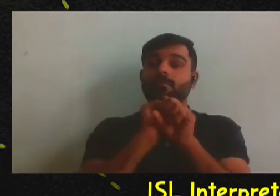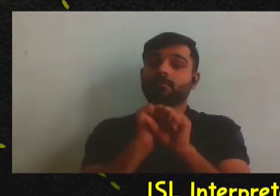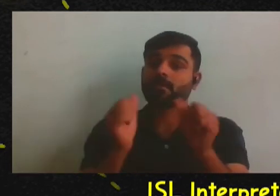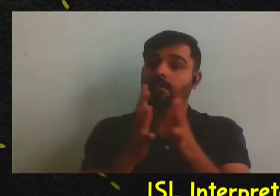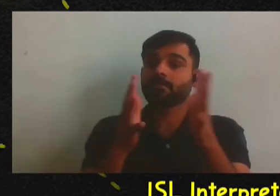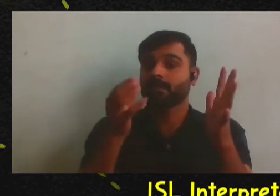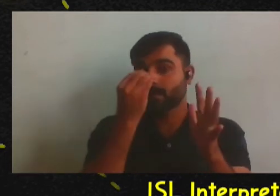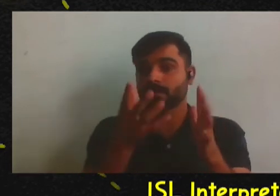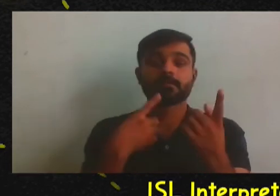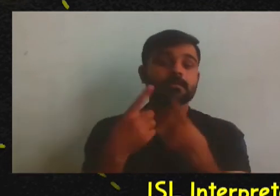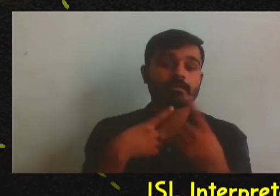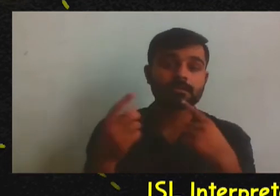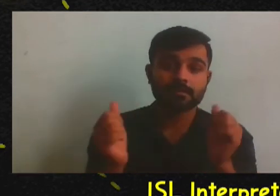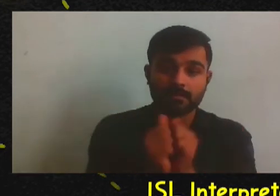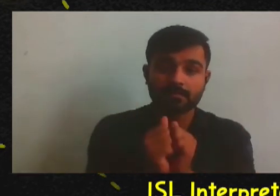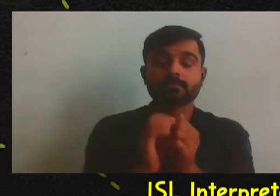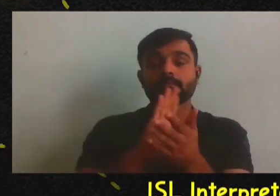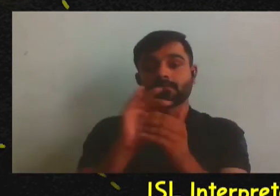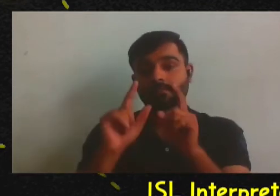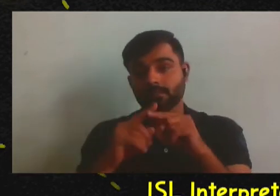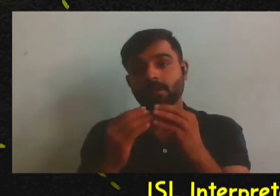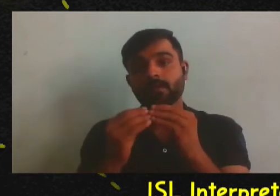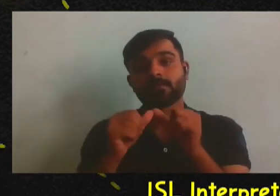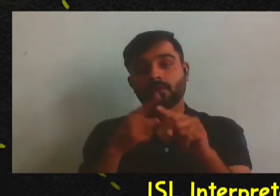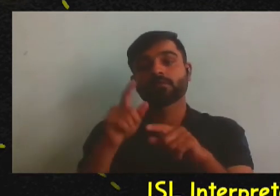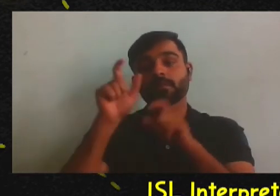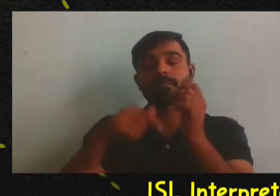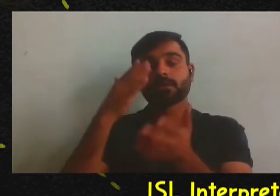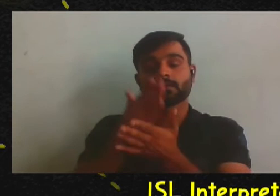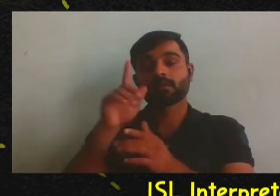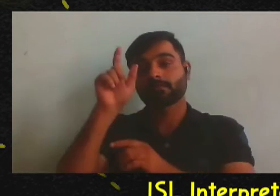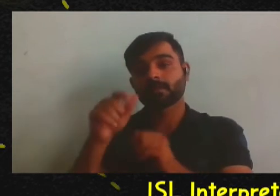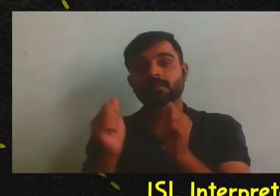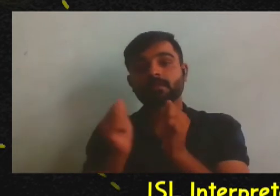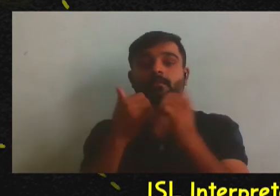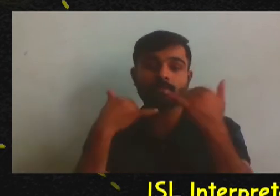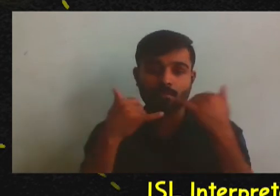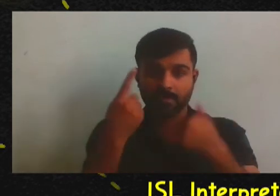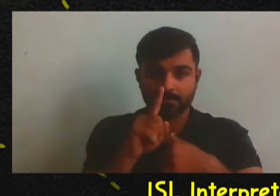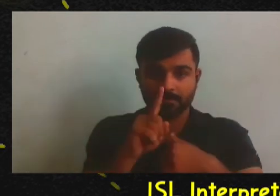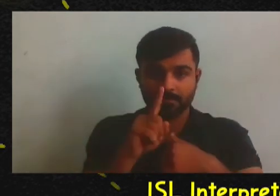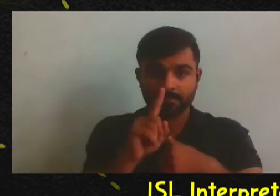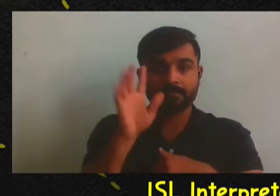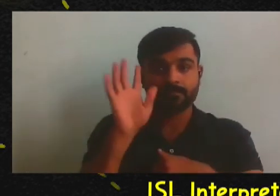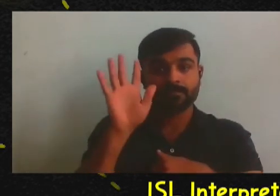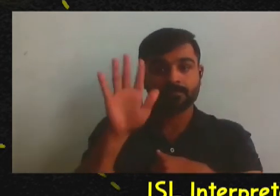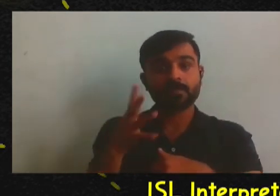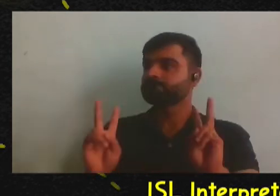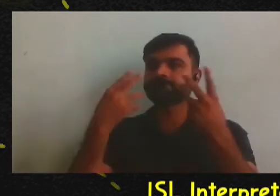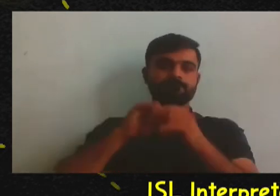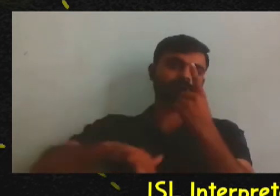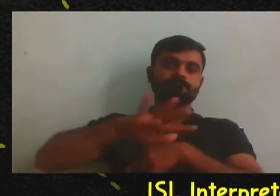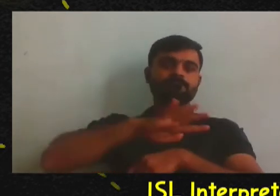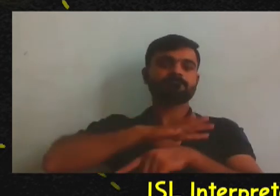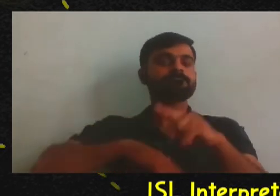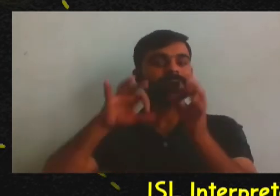to talk to a chatbot as opposed to talk to a person on the phone, right? They have incredible severe social anxiety